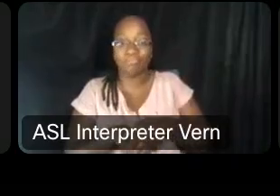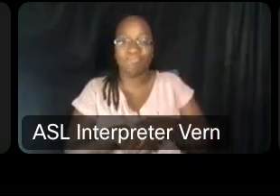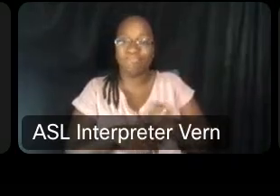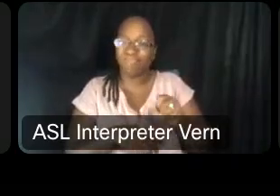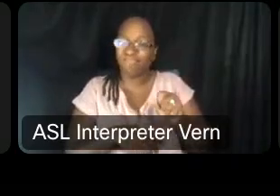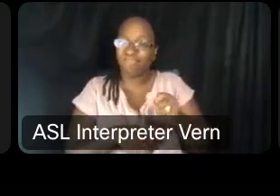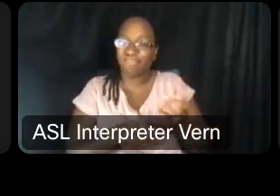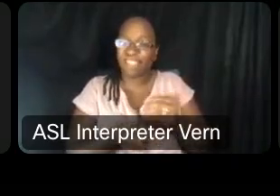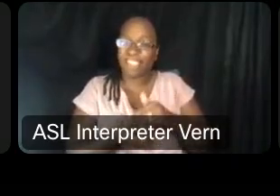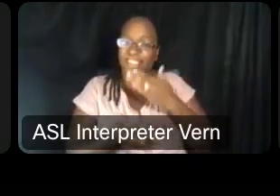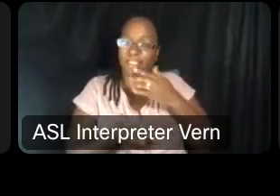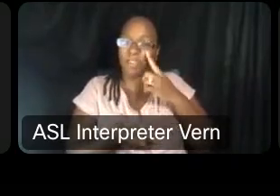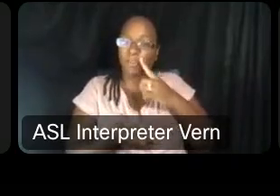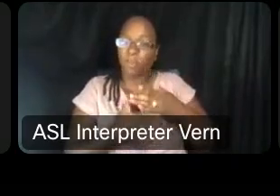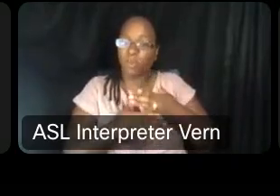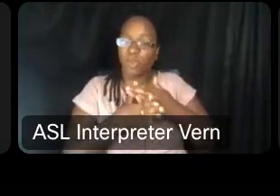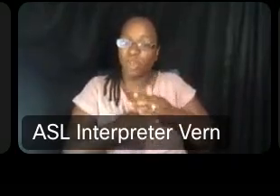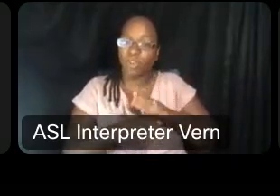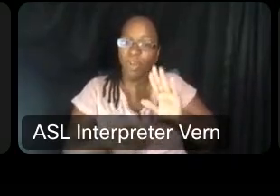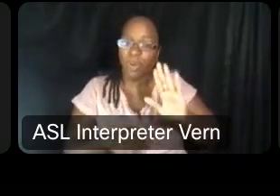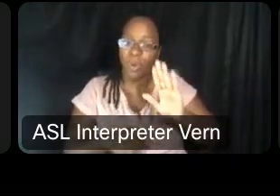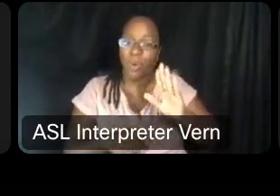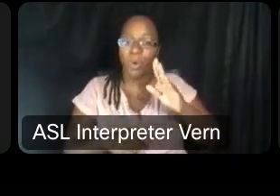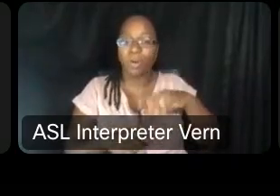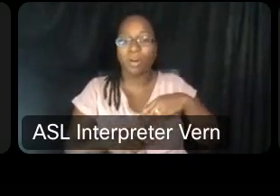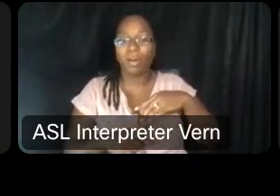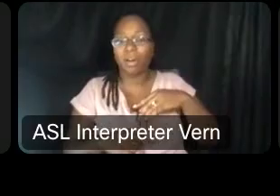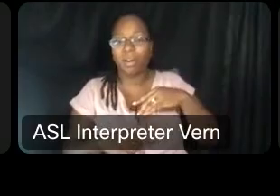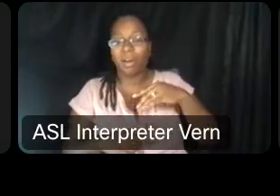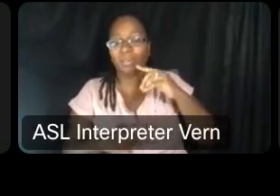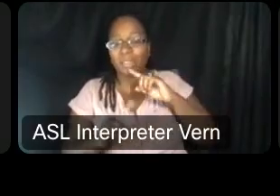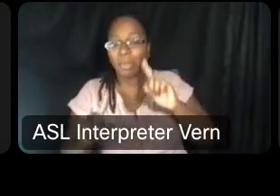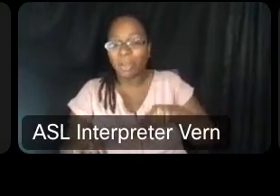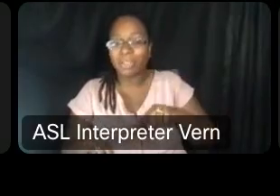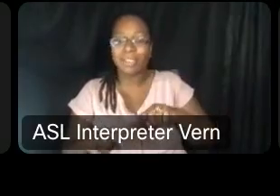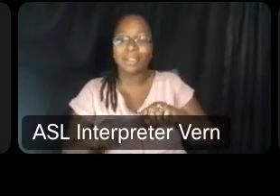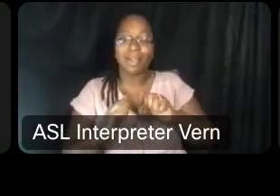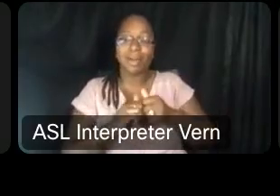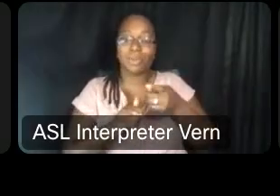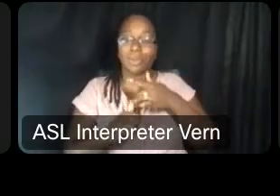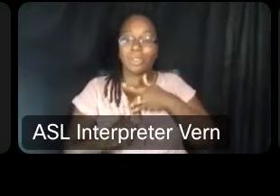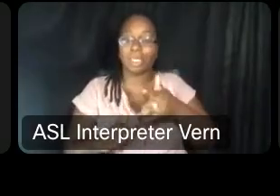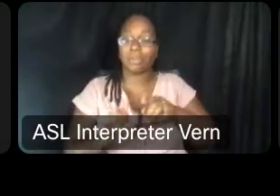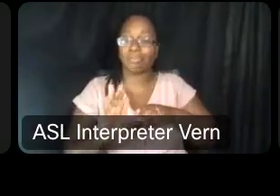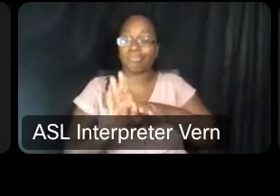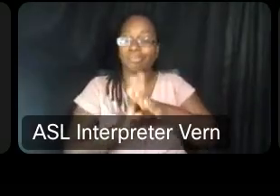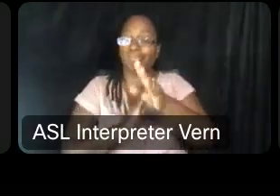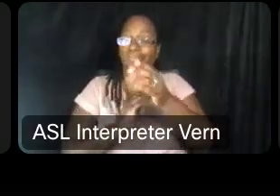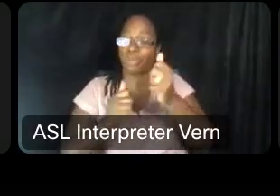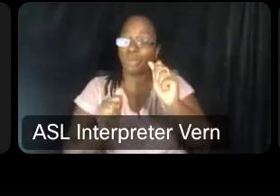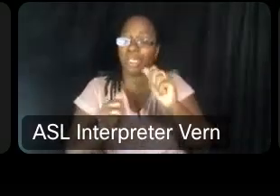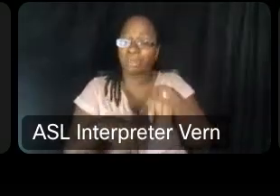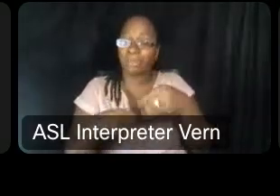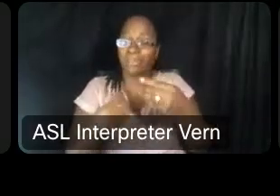you're already striving to meet these needs with survivors accessing your services. I want